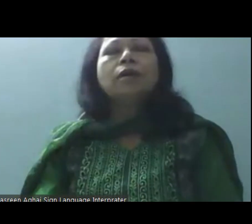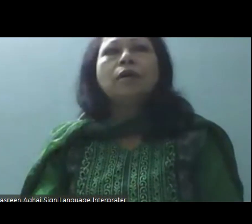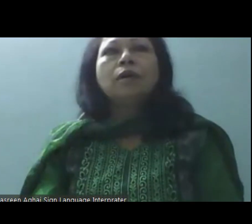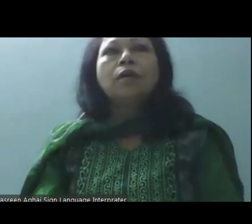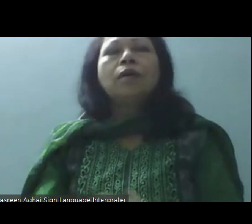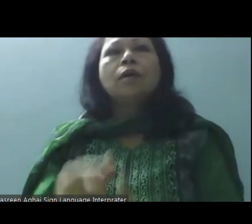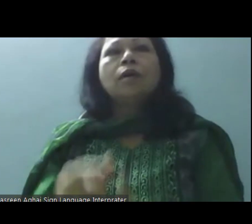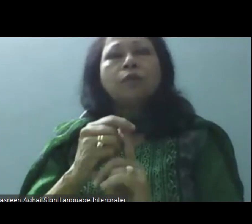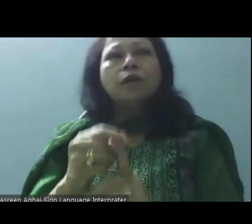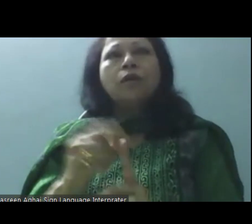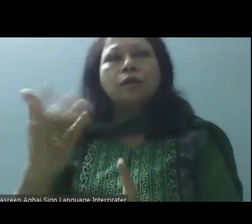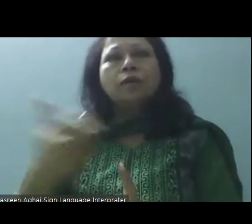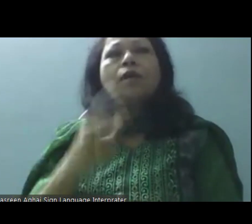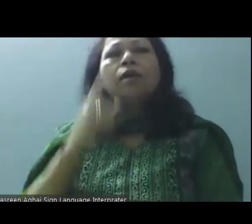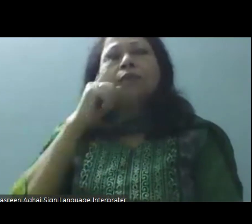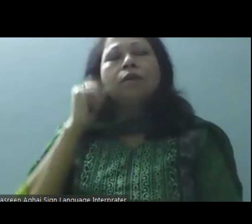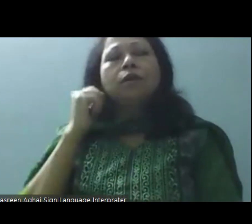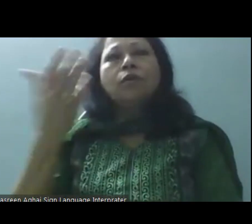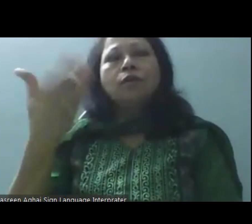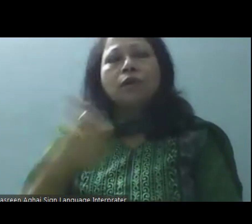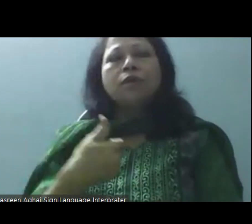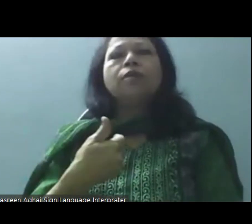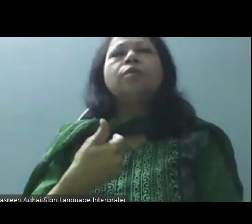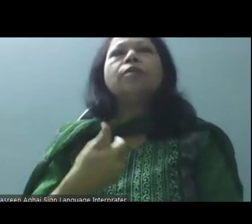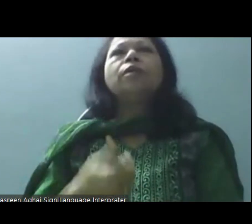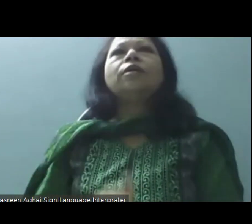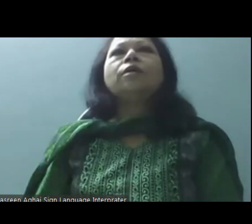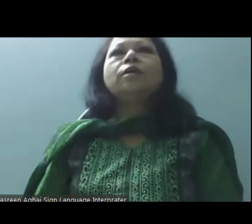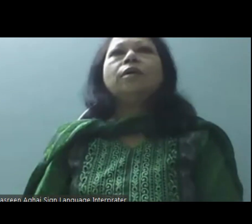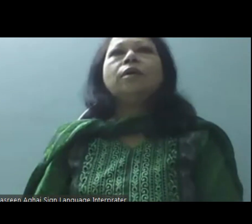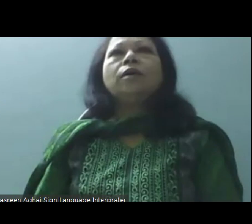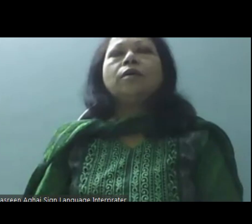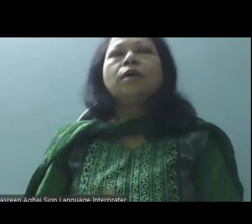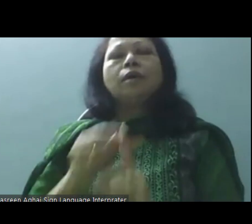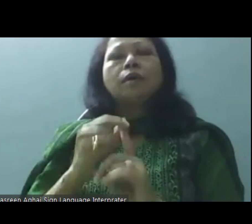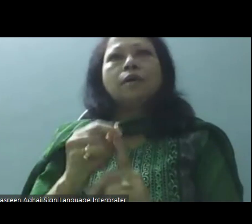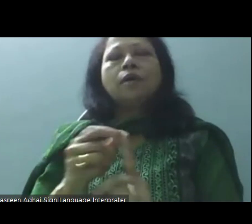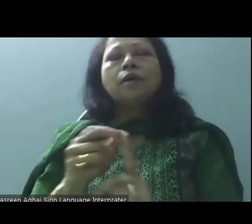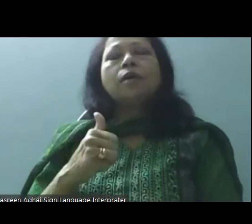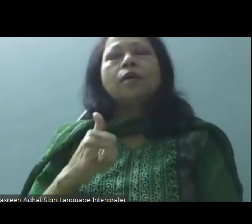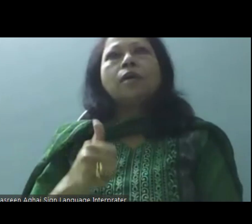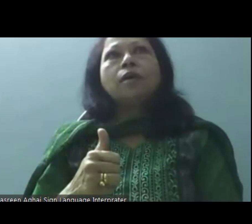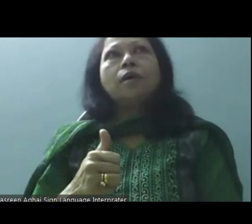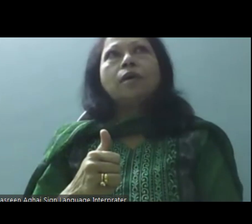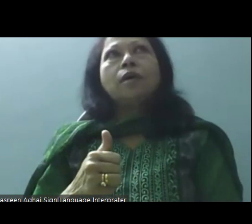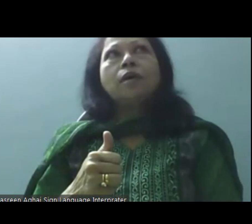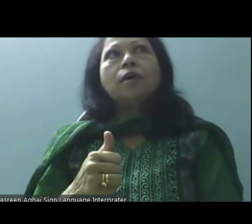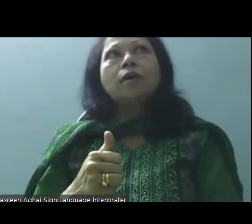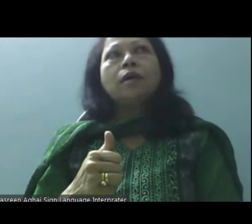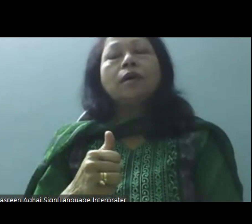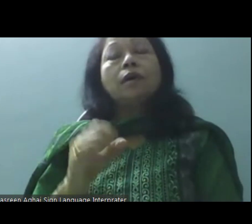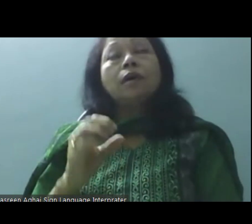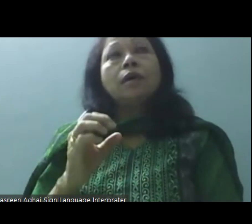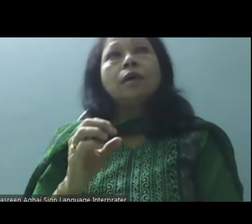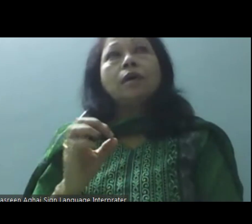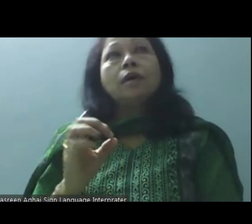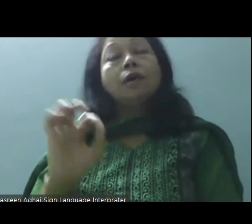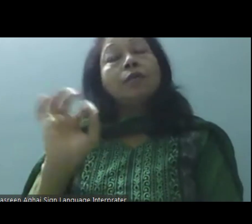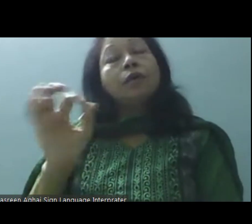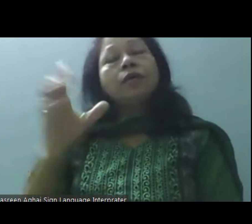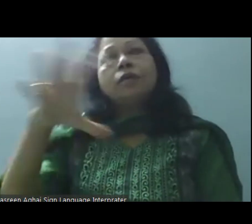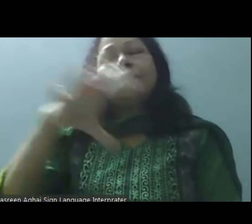need to humanize technology. We need to make it general and for